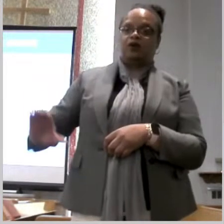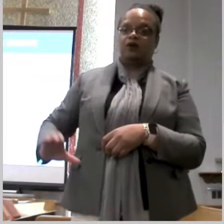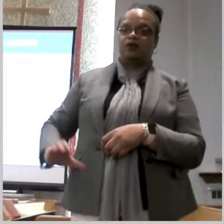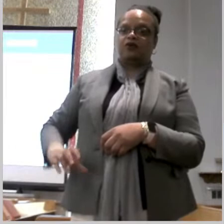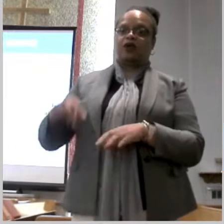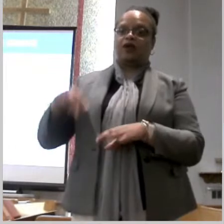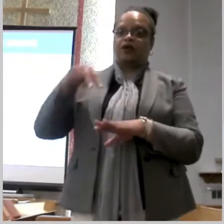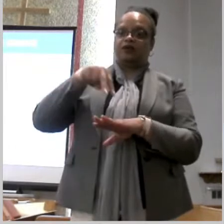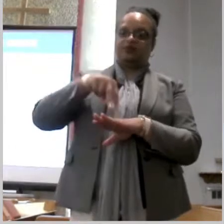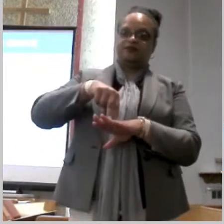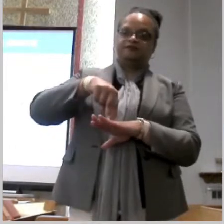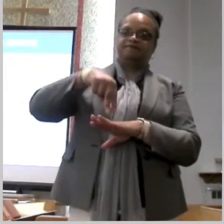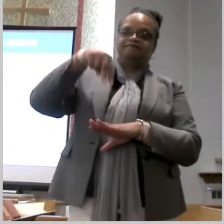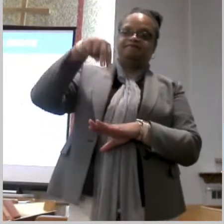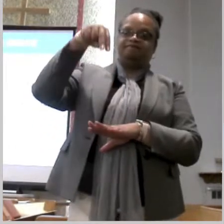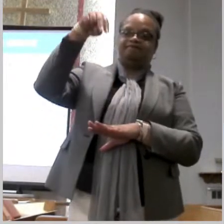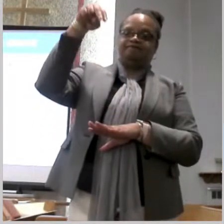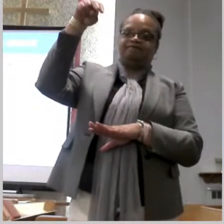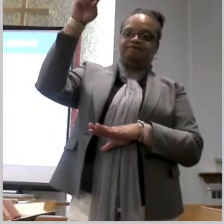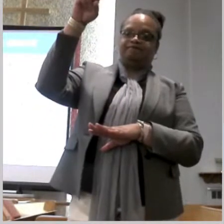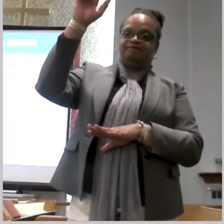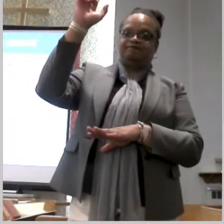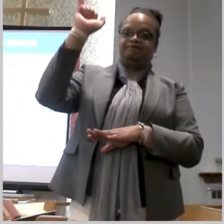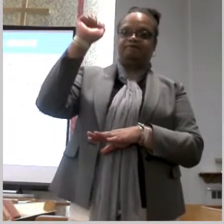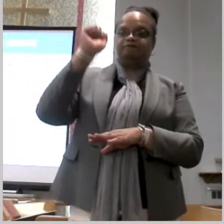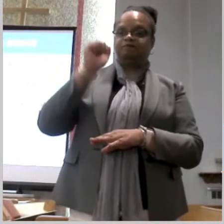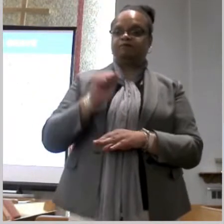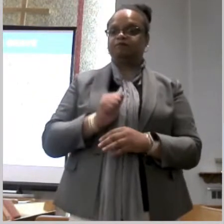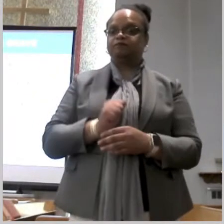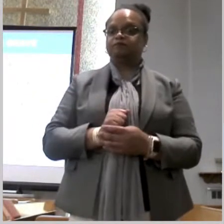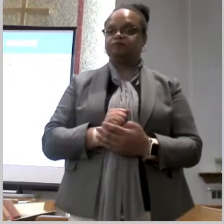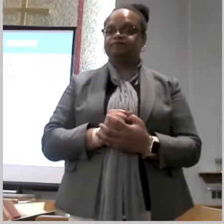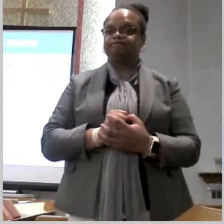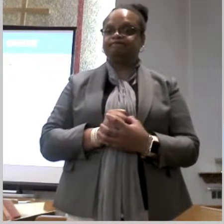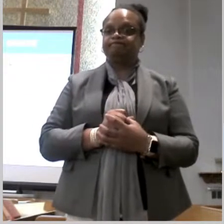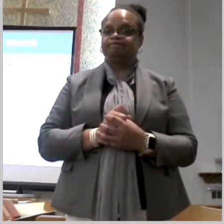Hallelujah, Christ